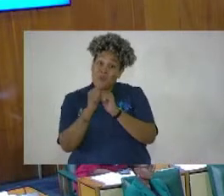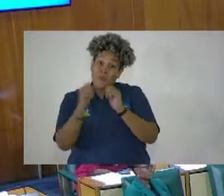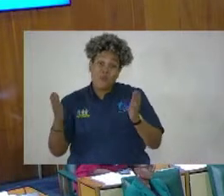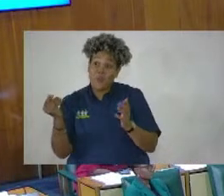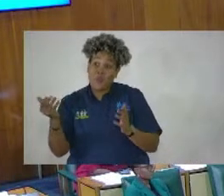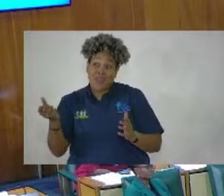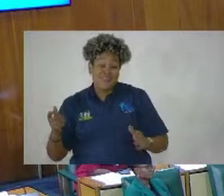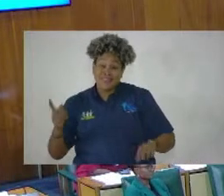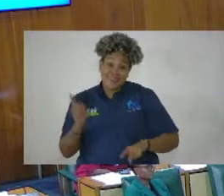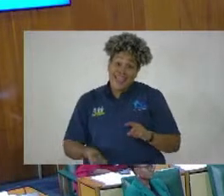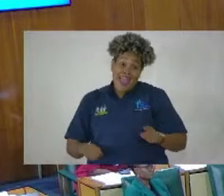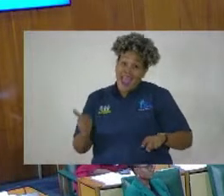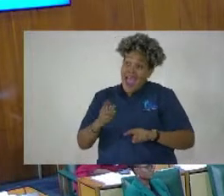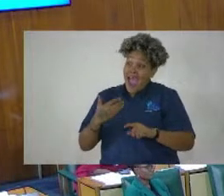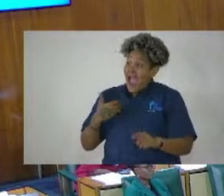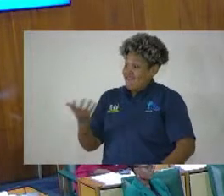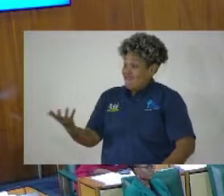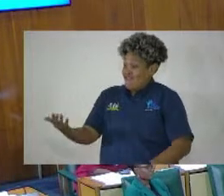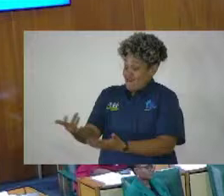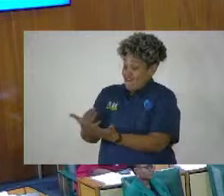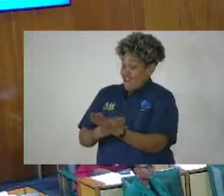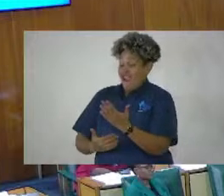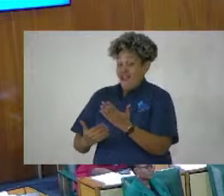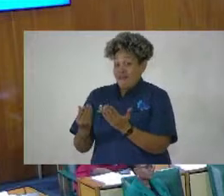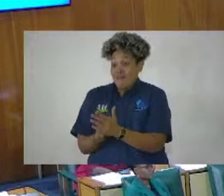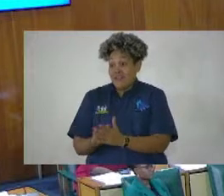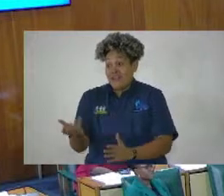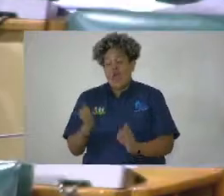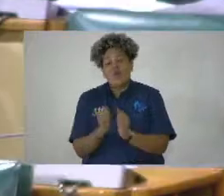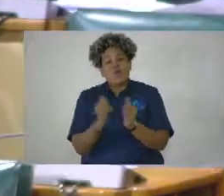revenue. You can't have revenue without good policy.